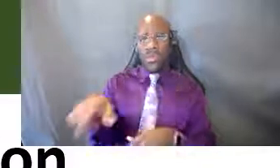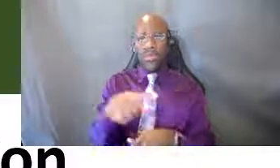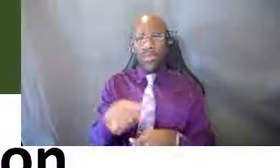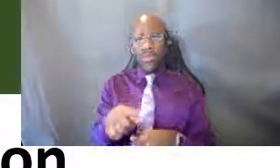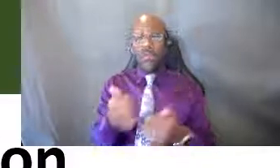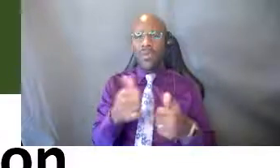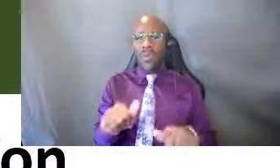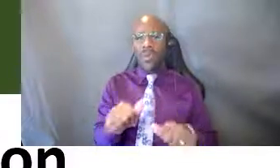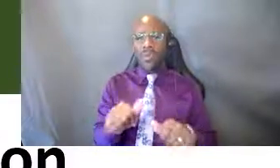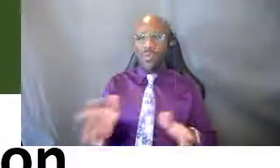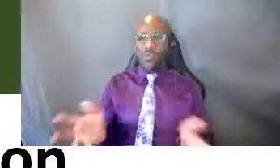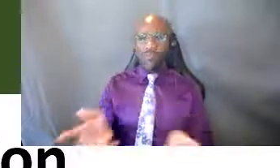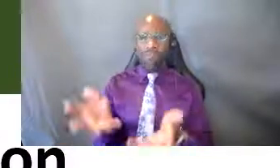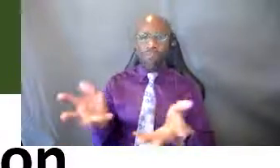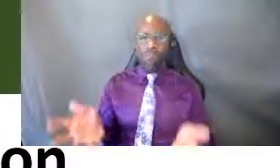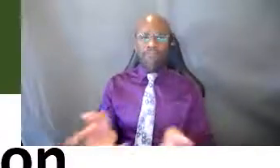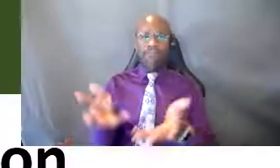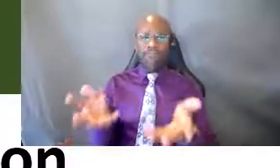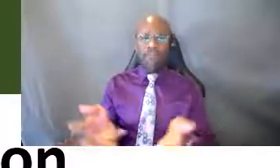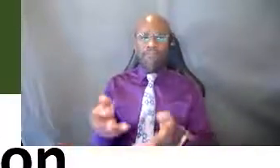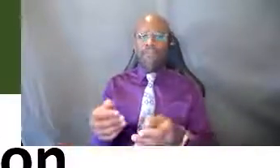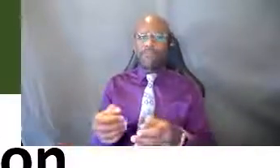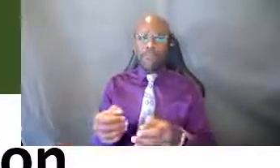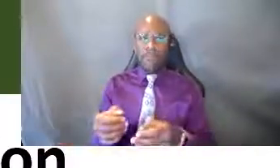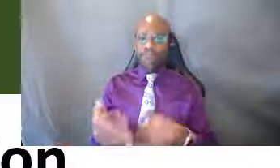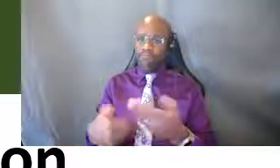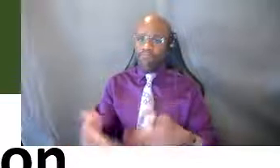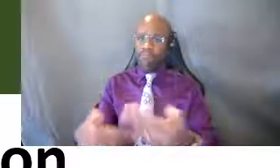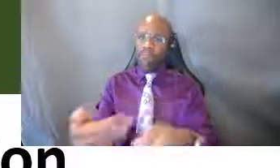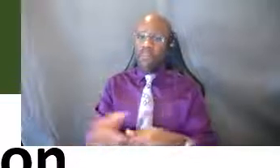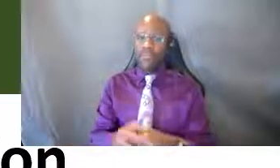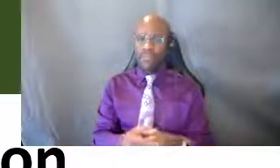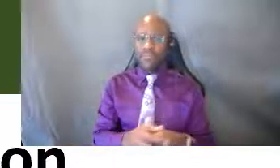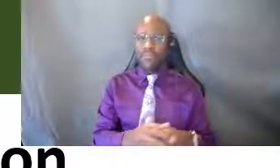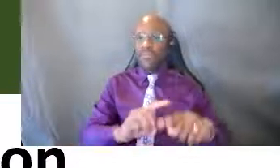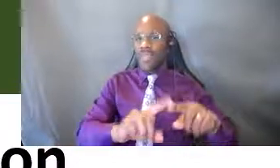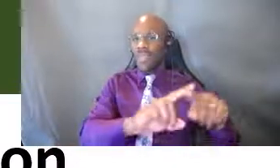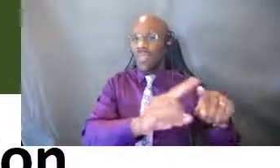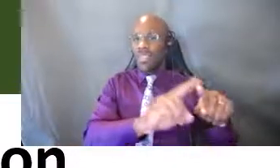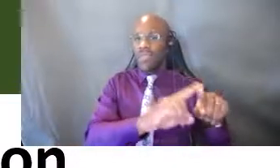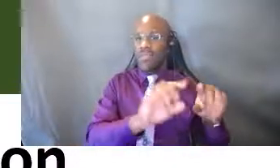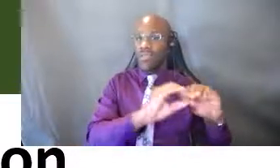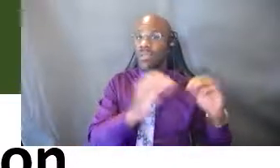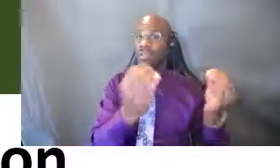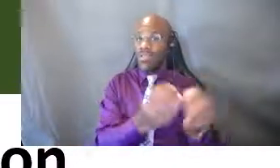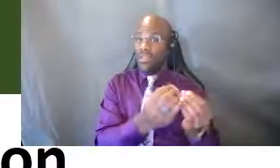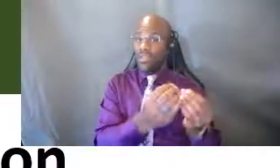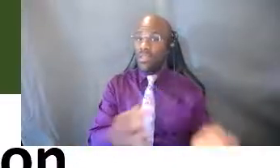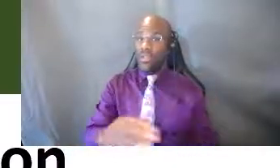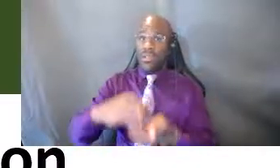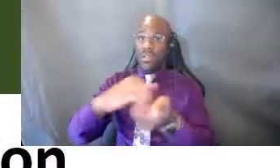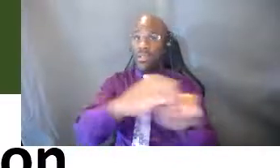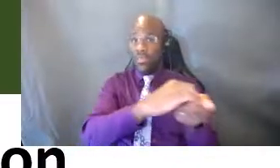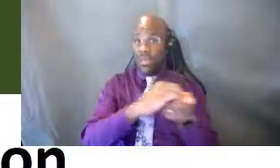on it in that way. And various organizations collaborating together can